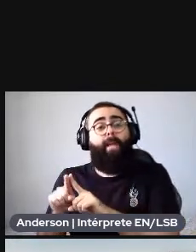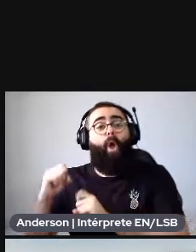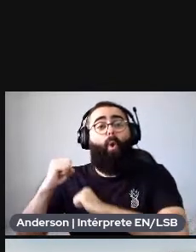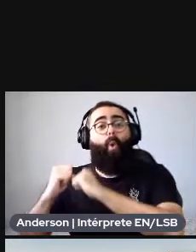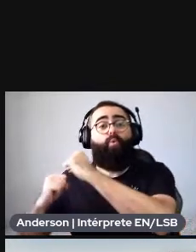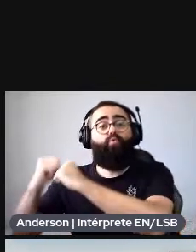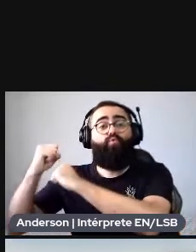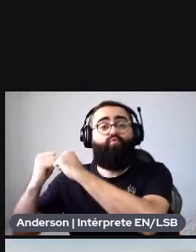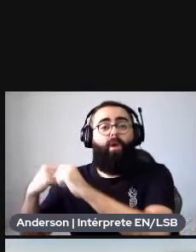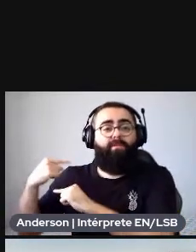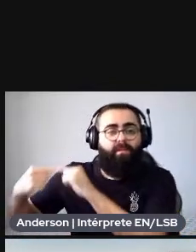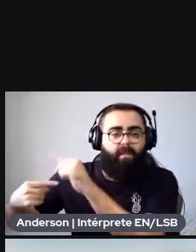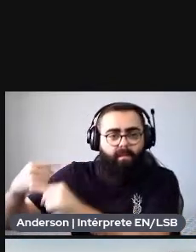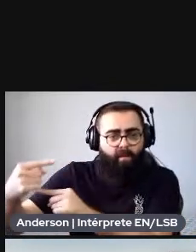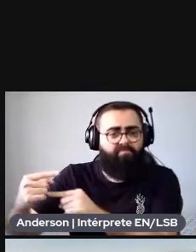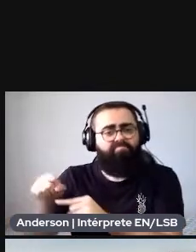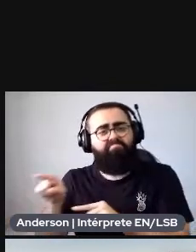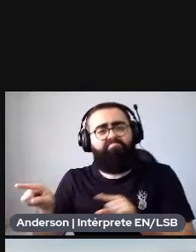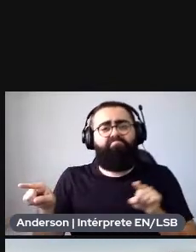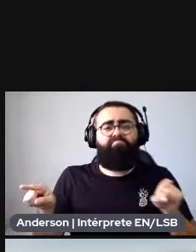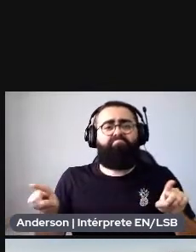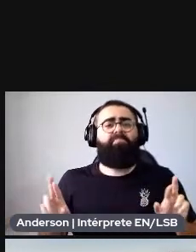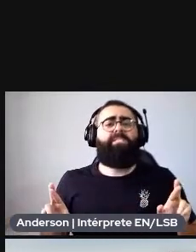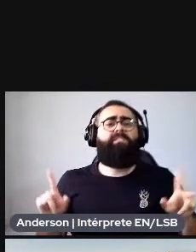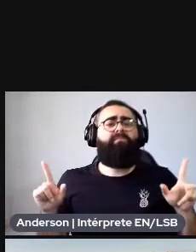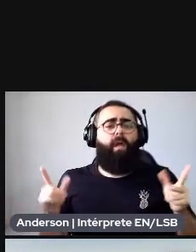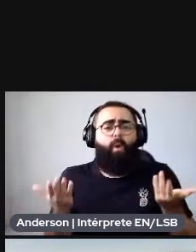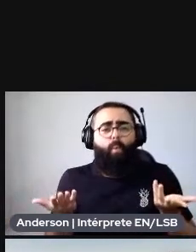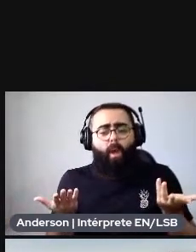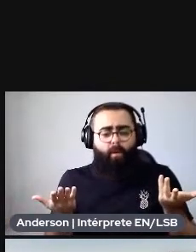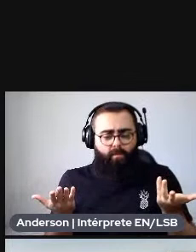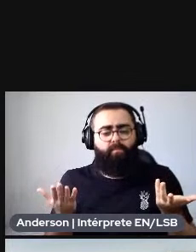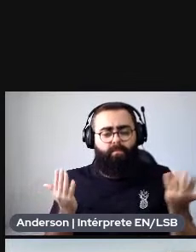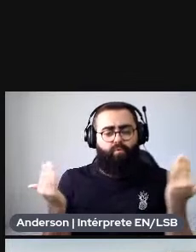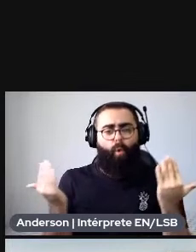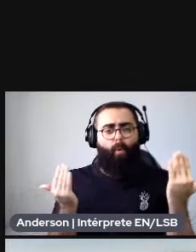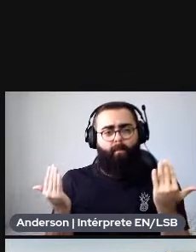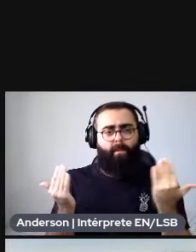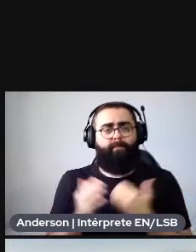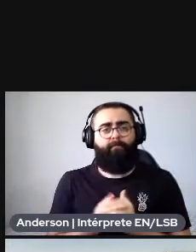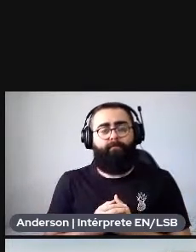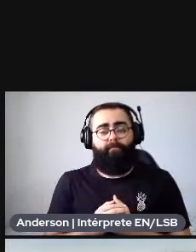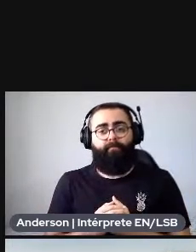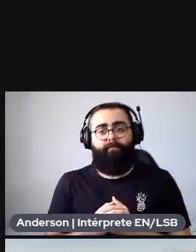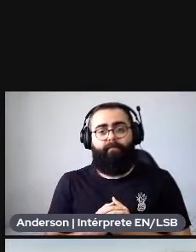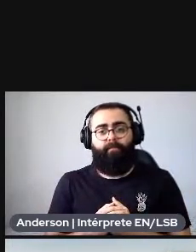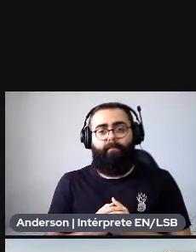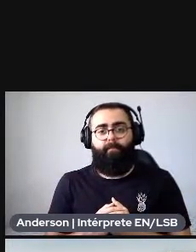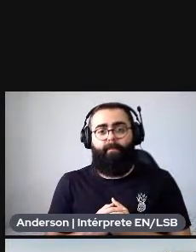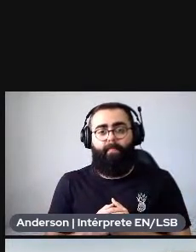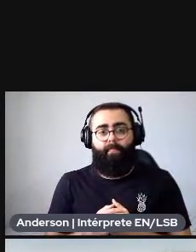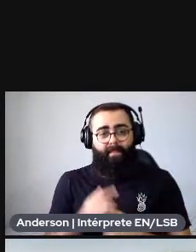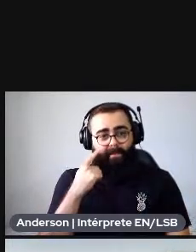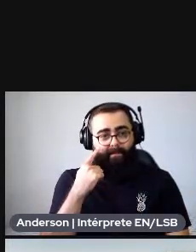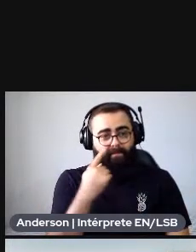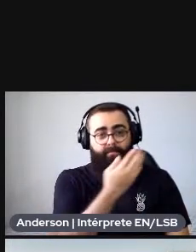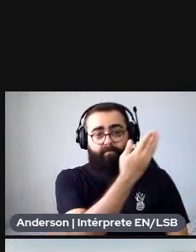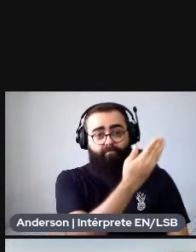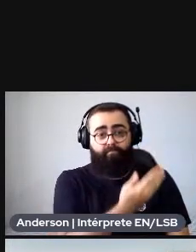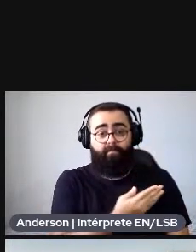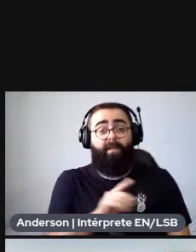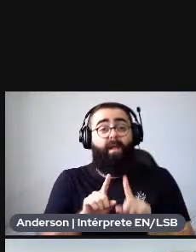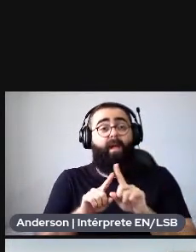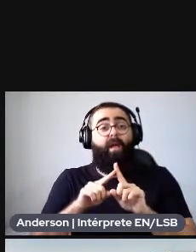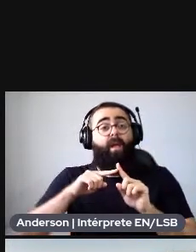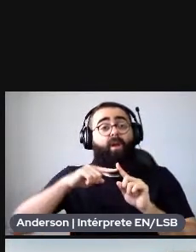course, constructionalization. Now, what we have here is that the graph shows that